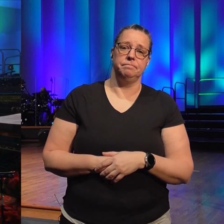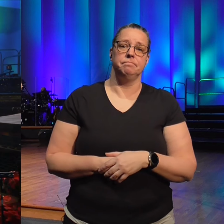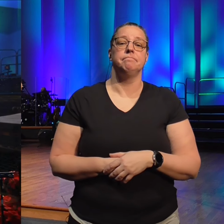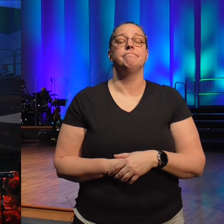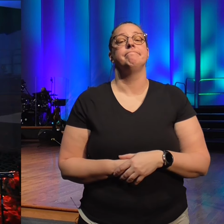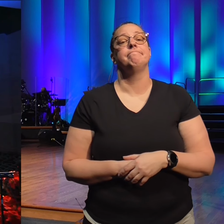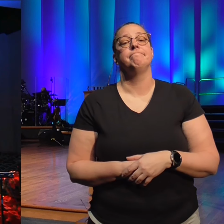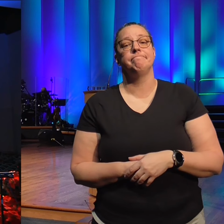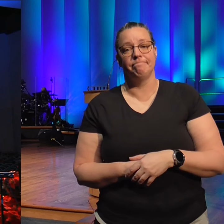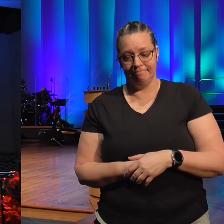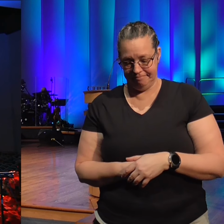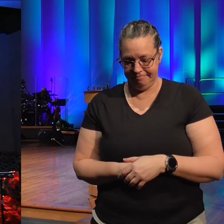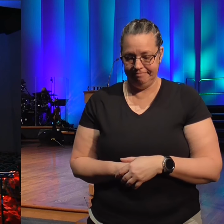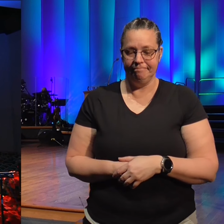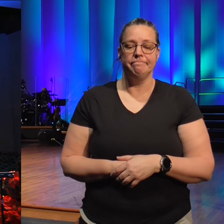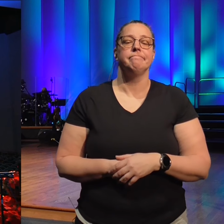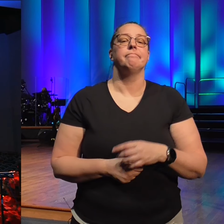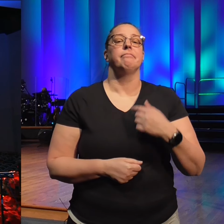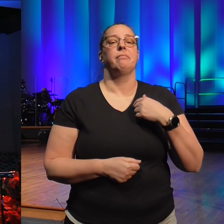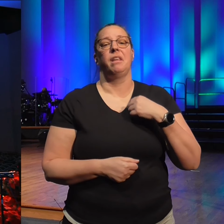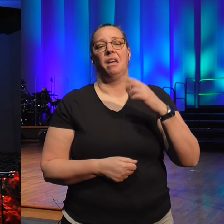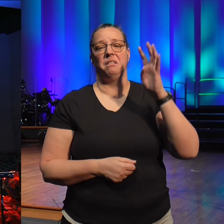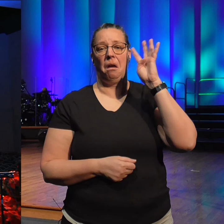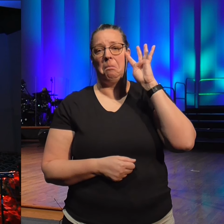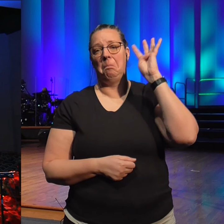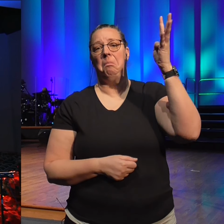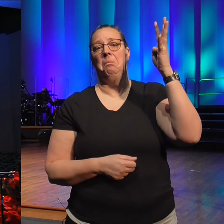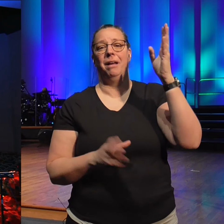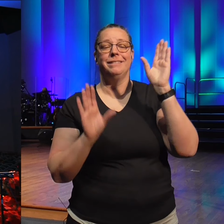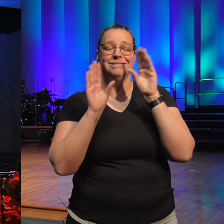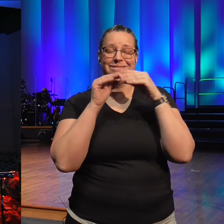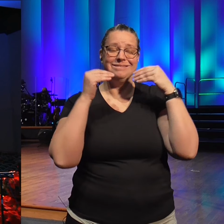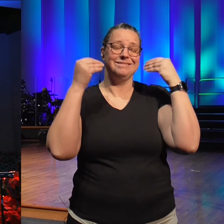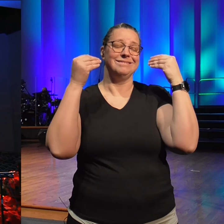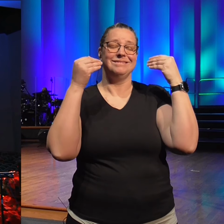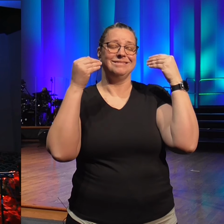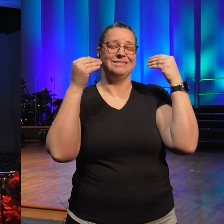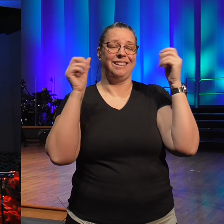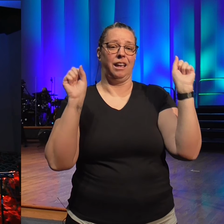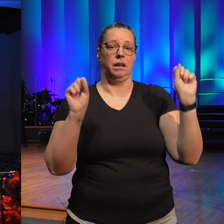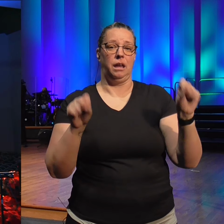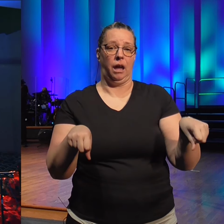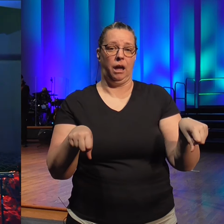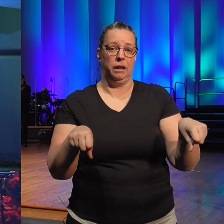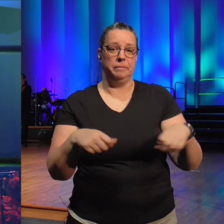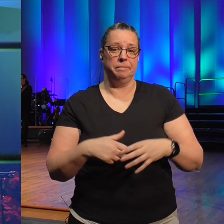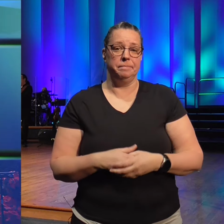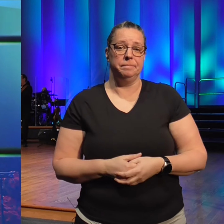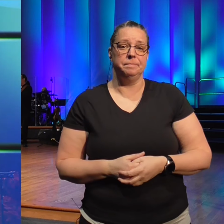I can fake a smile.